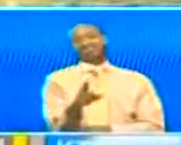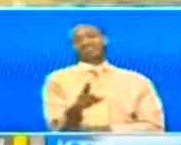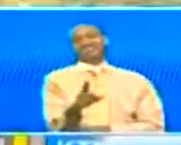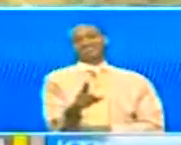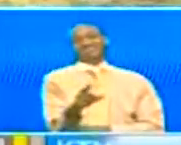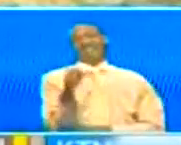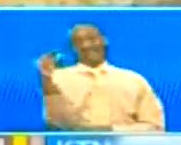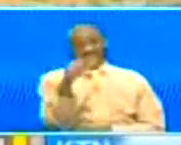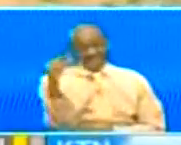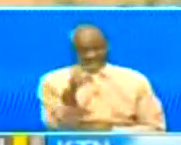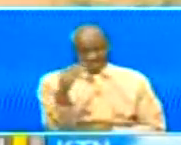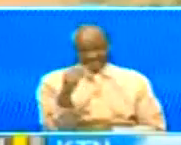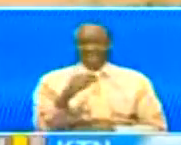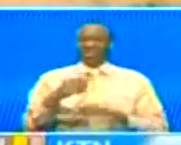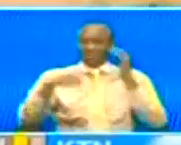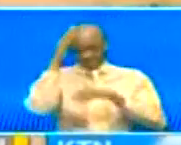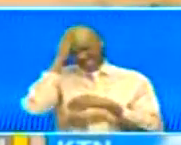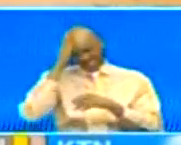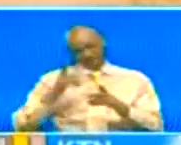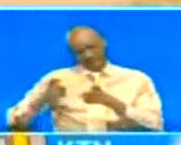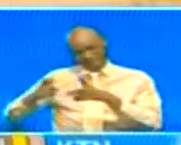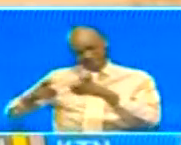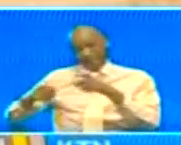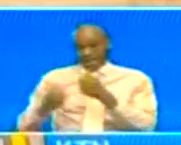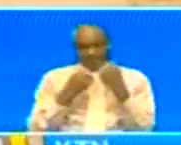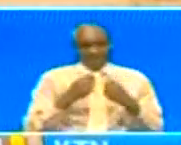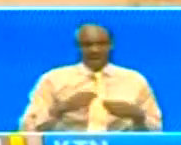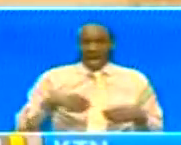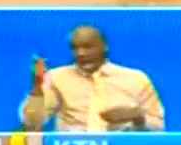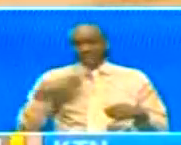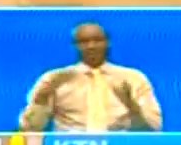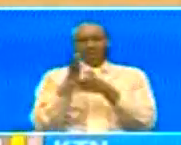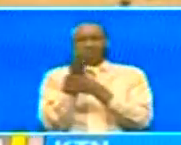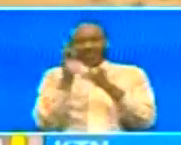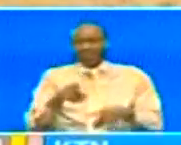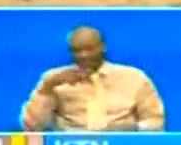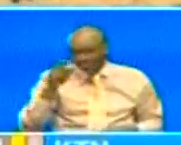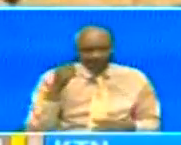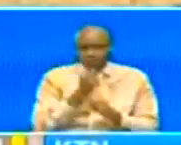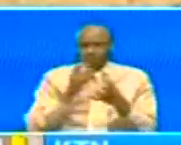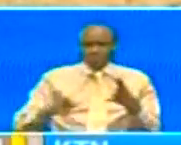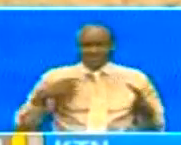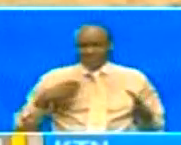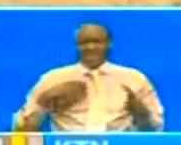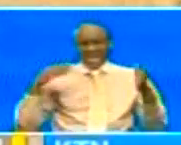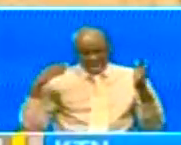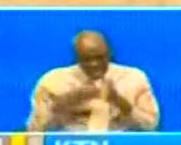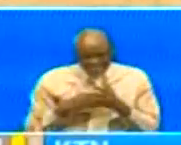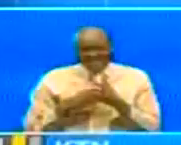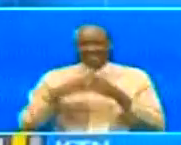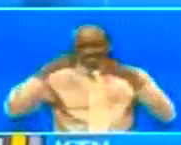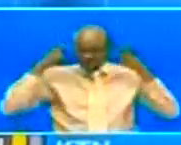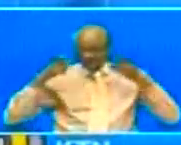The Garissa campus attack. Some of the diplomats had spelled out their anti-terrorism strategies.